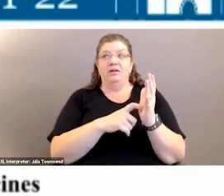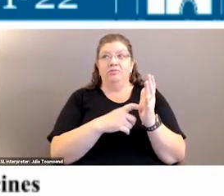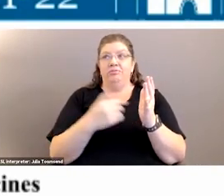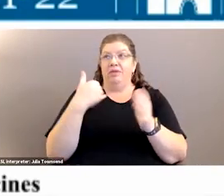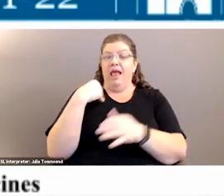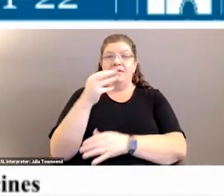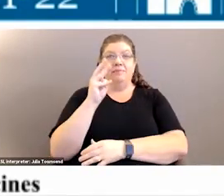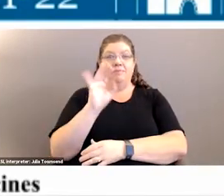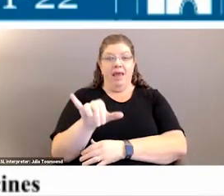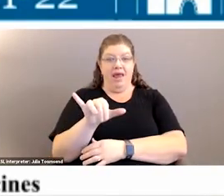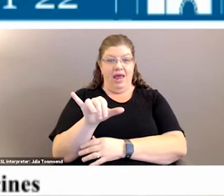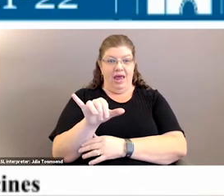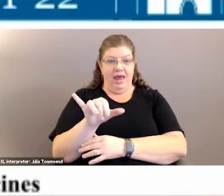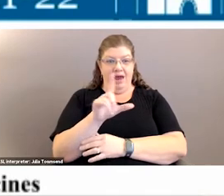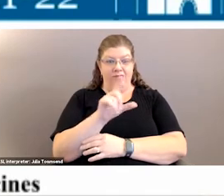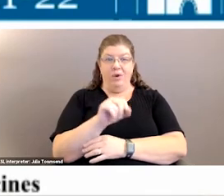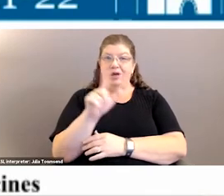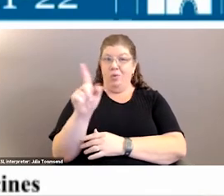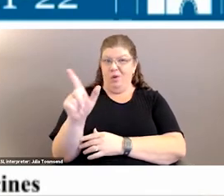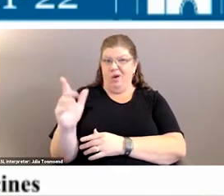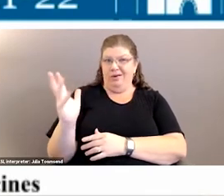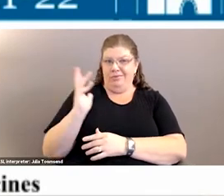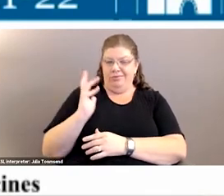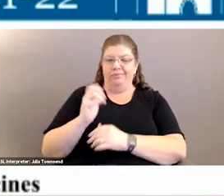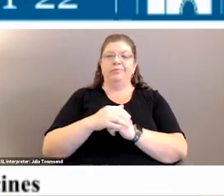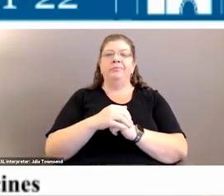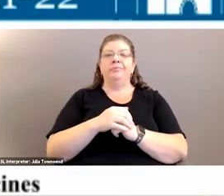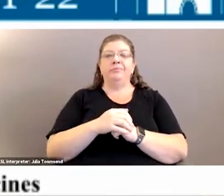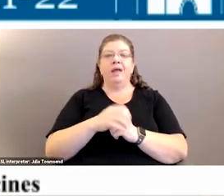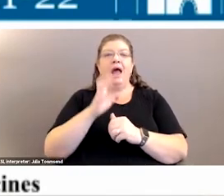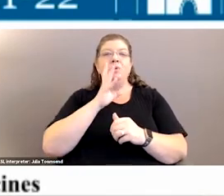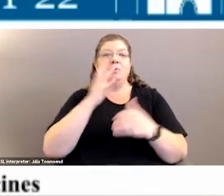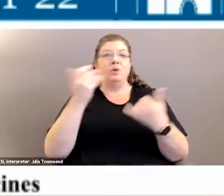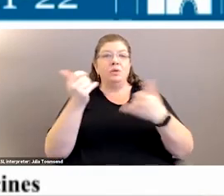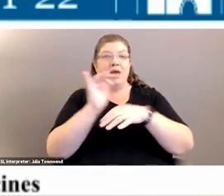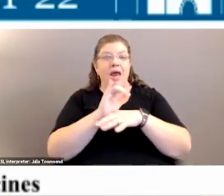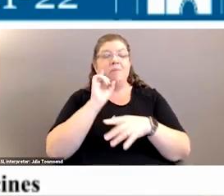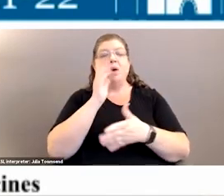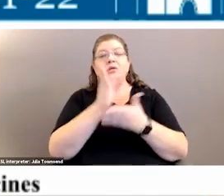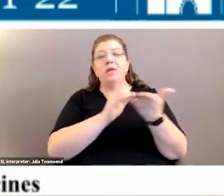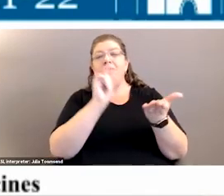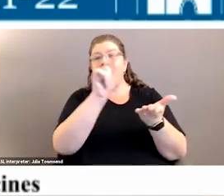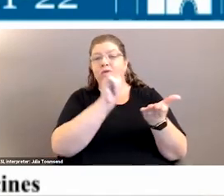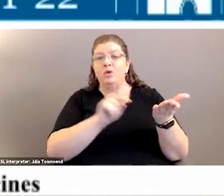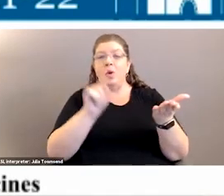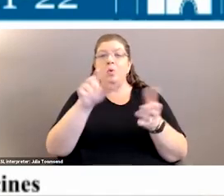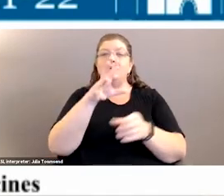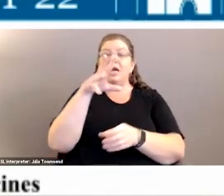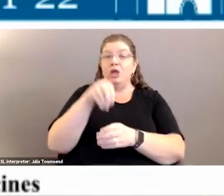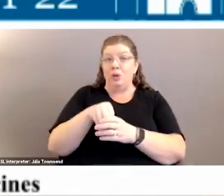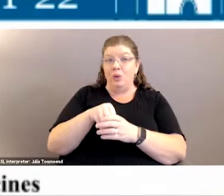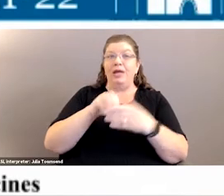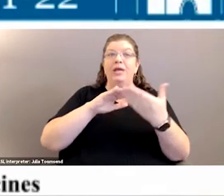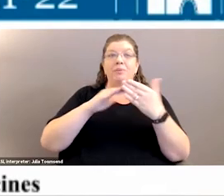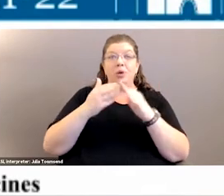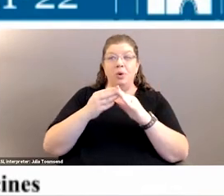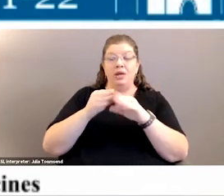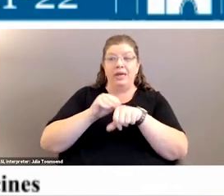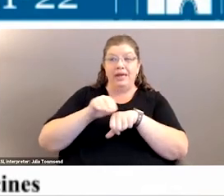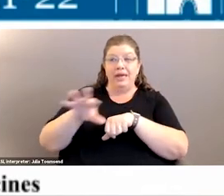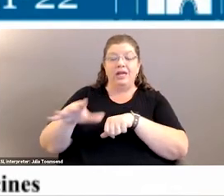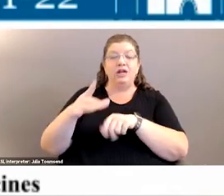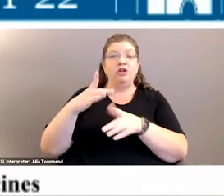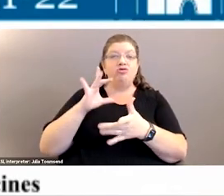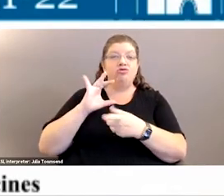may of 2021 i'll be speaking tonight about some of those including community transmission